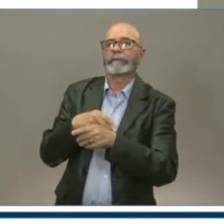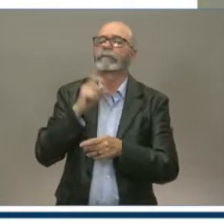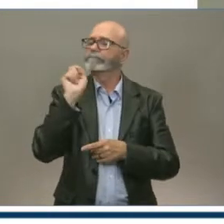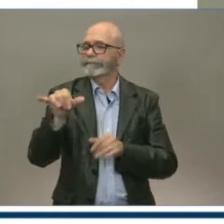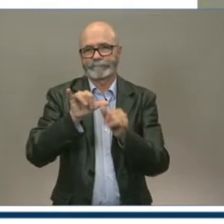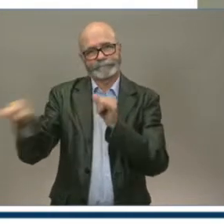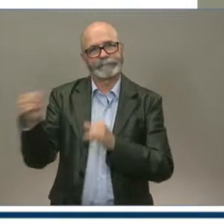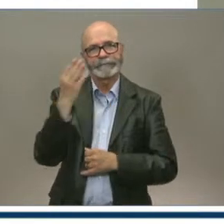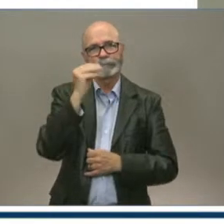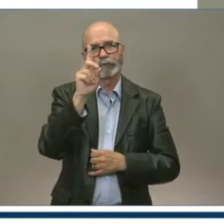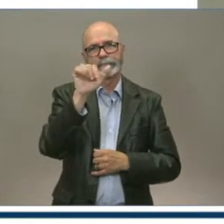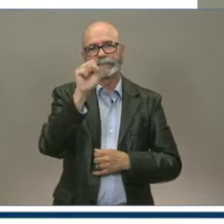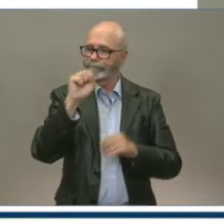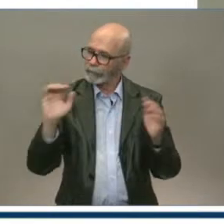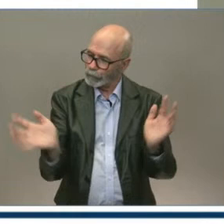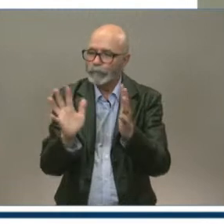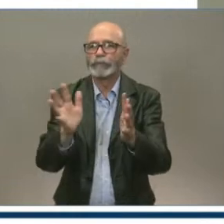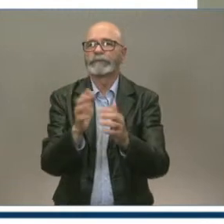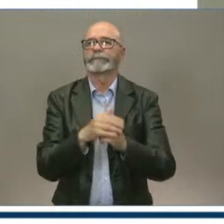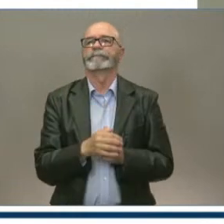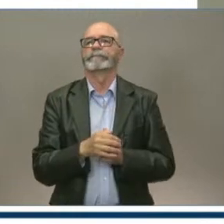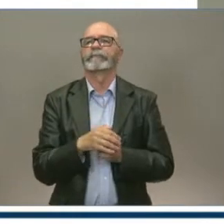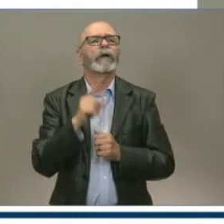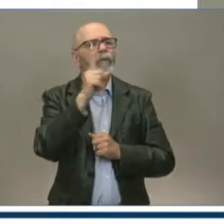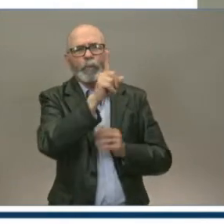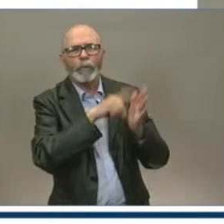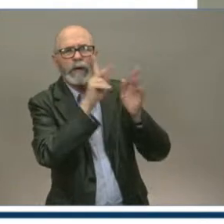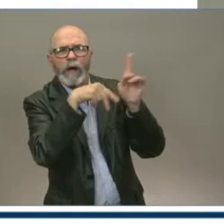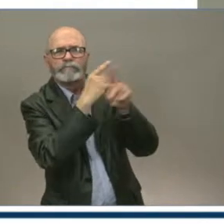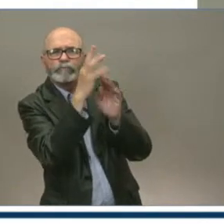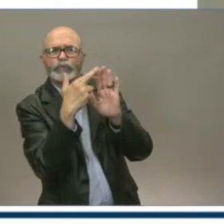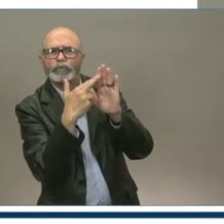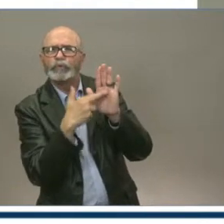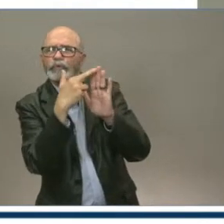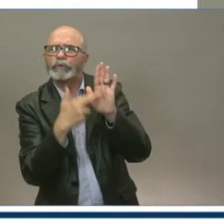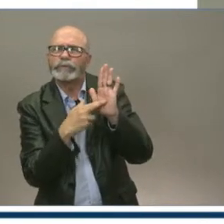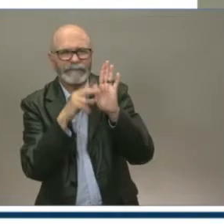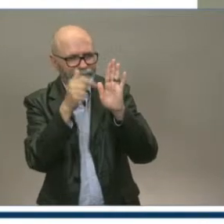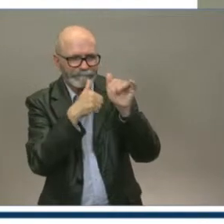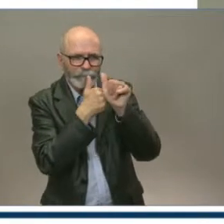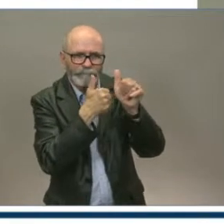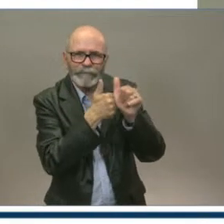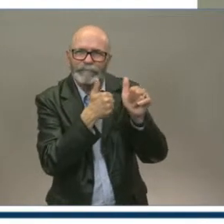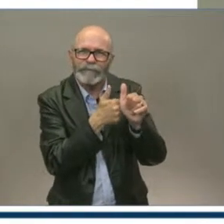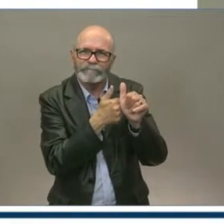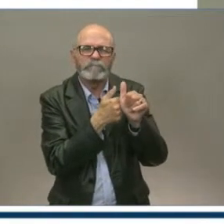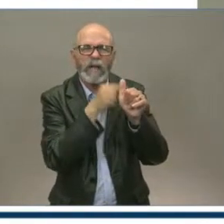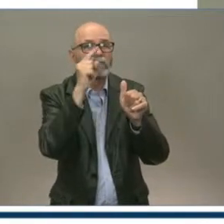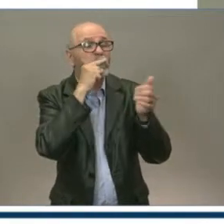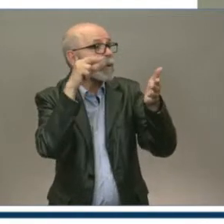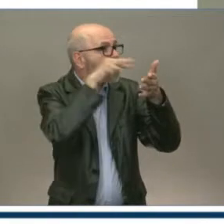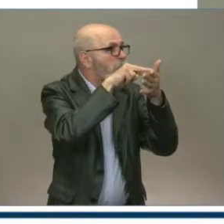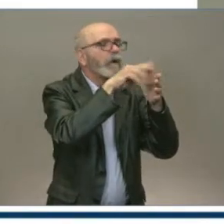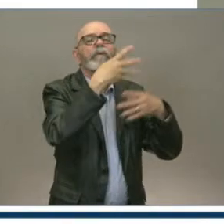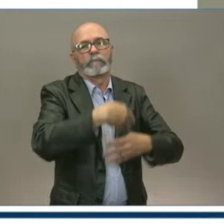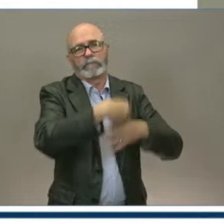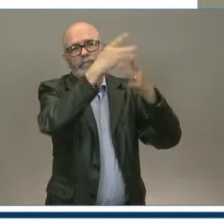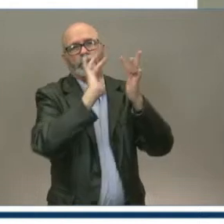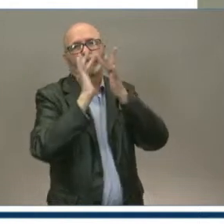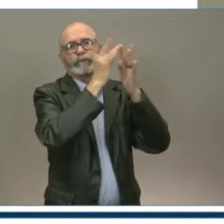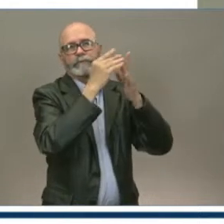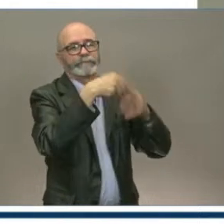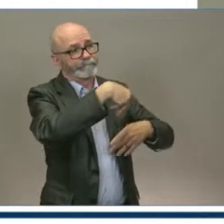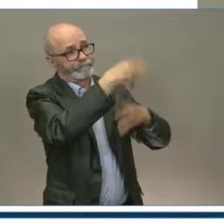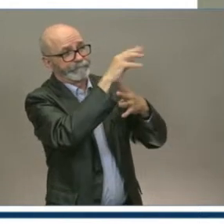been communicated to these organizations and is on our website for people can see that for more details. Now I want to mention a